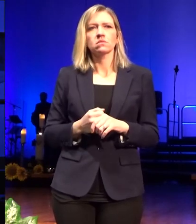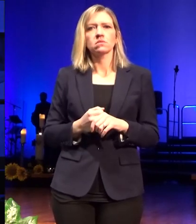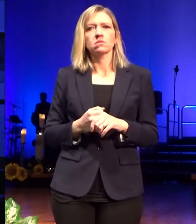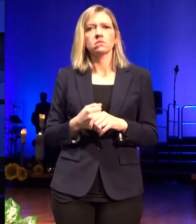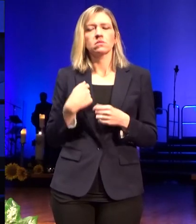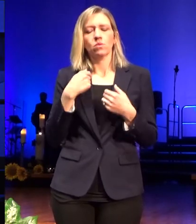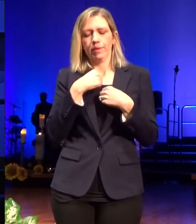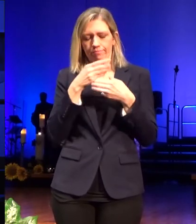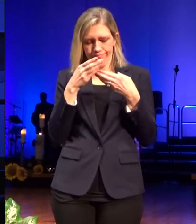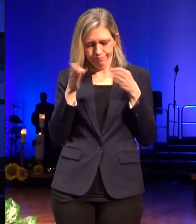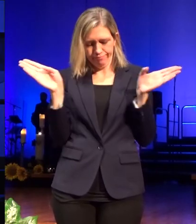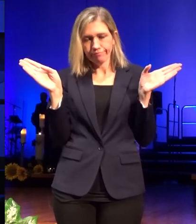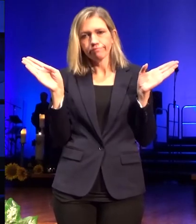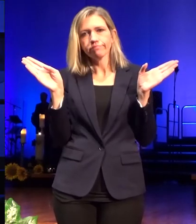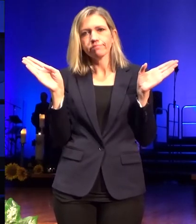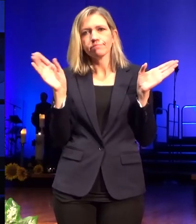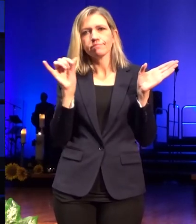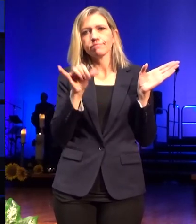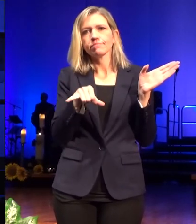So we open to that.